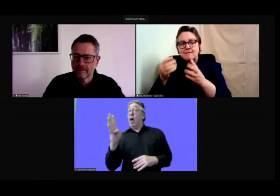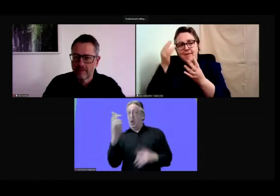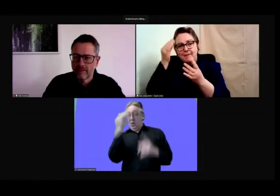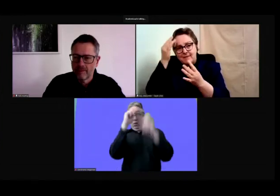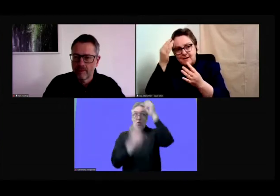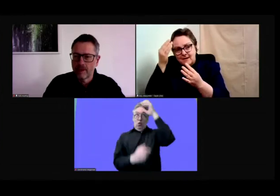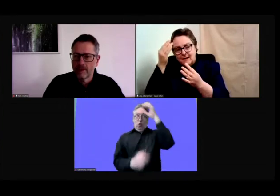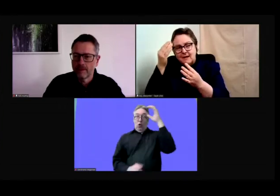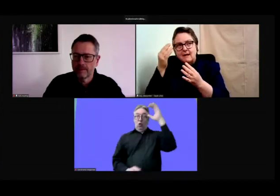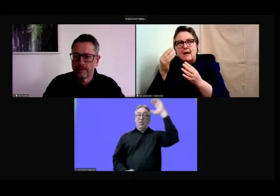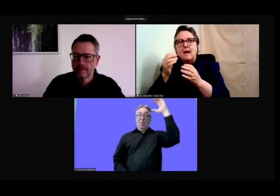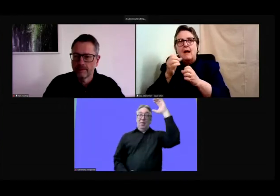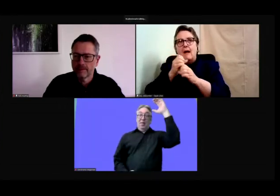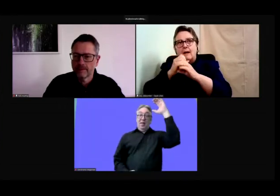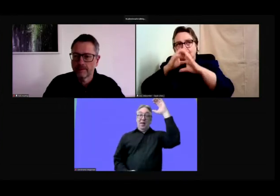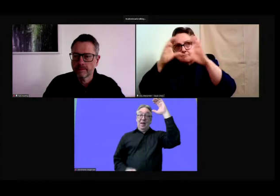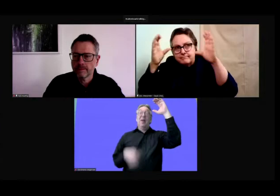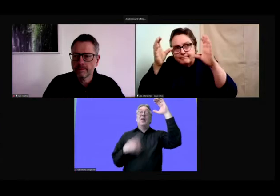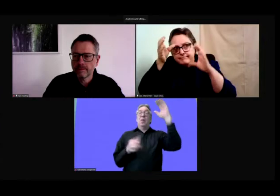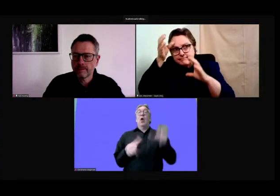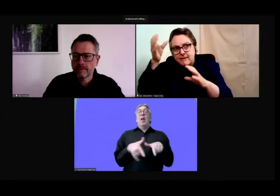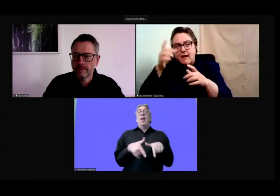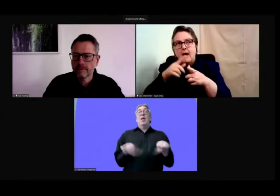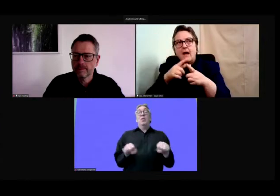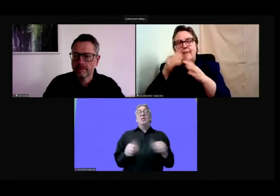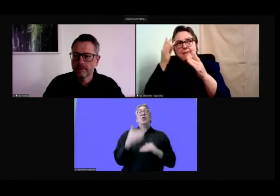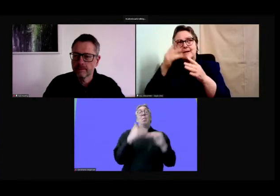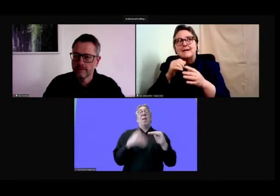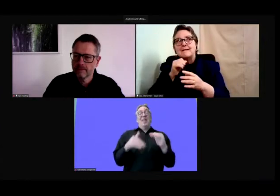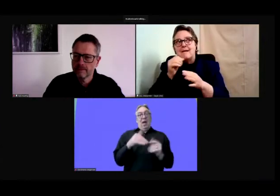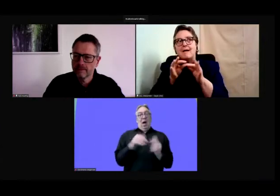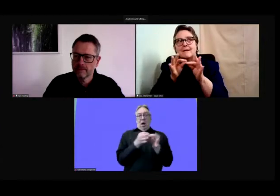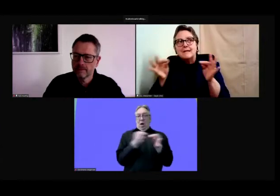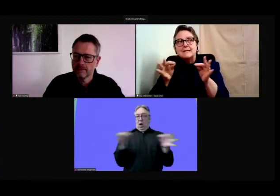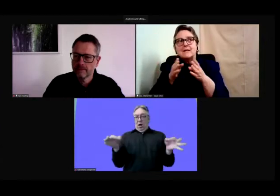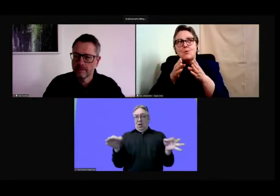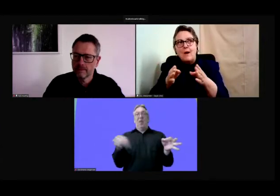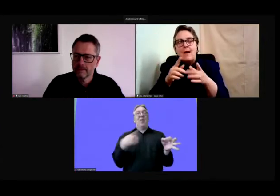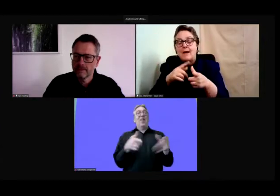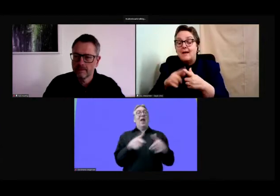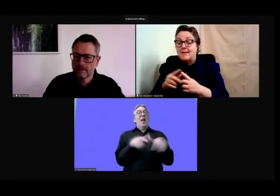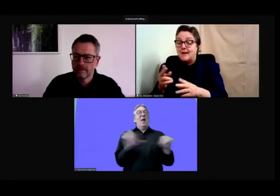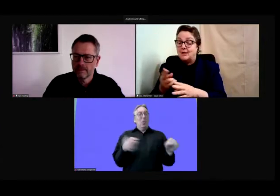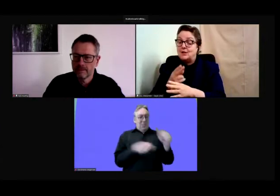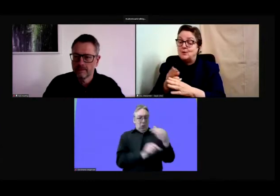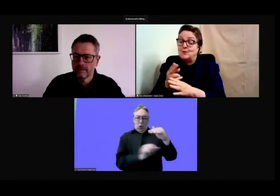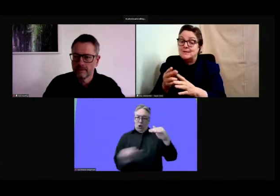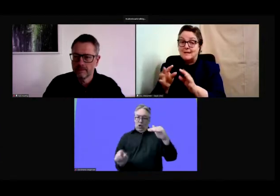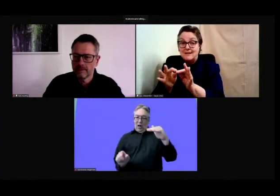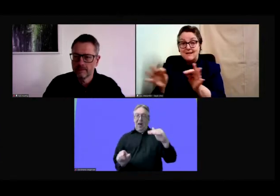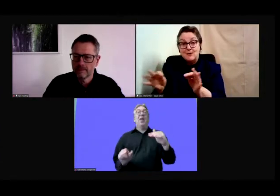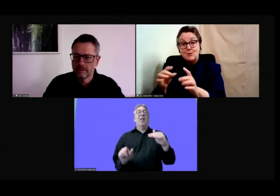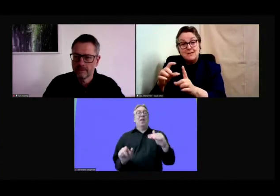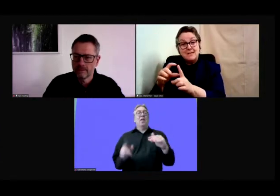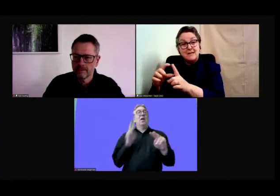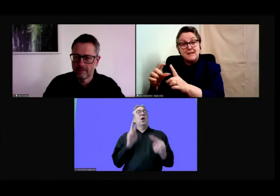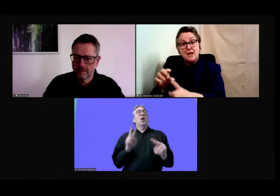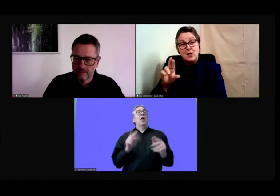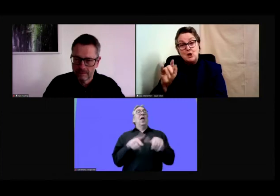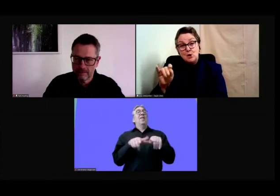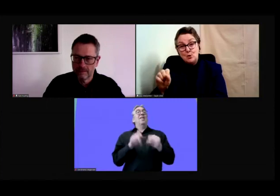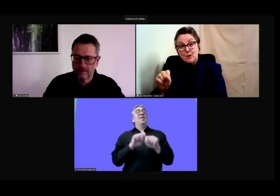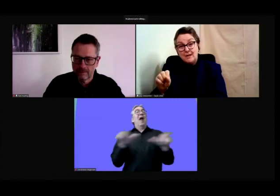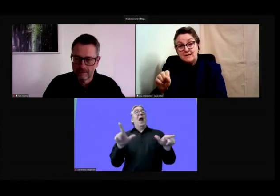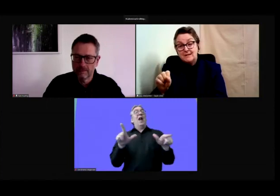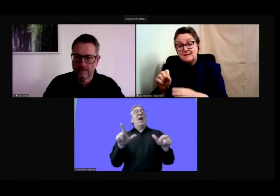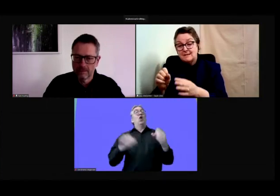sort of a non-linguistic way, and then linking the linguistic units and taking language structure into account and then formulating the message.